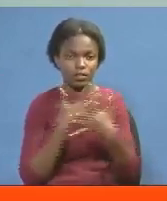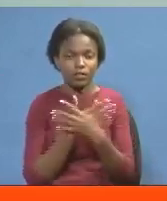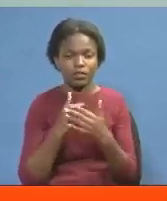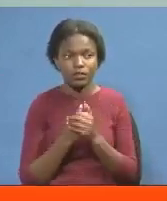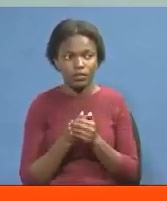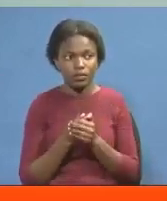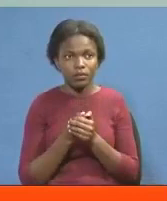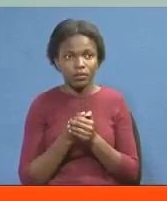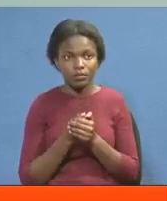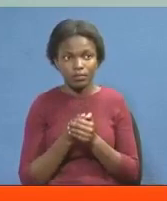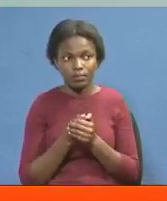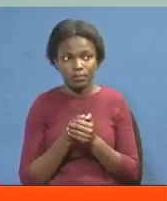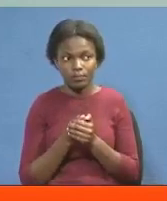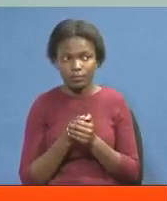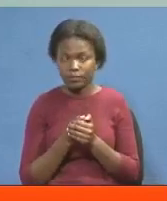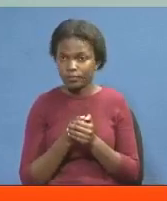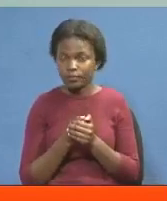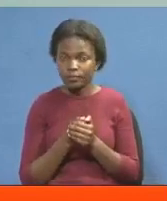sake of time, we will not be able to,